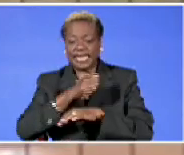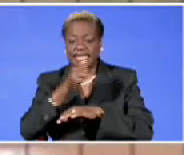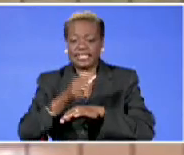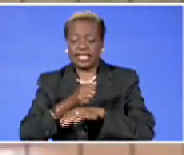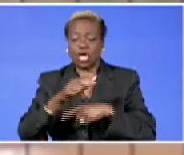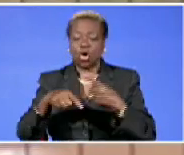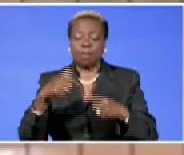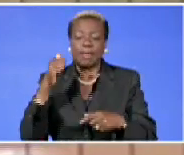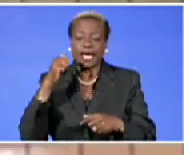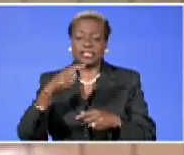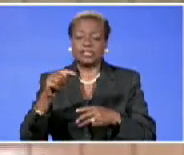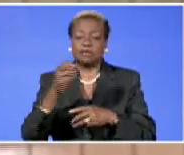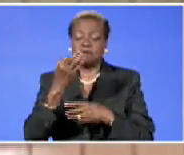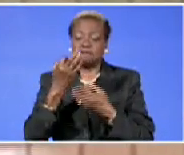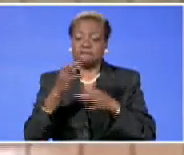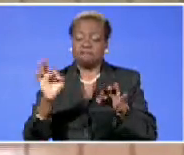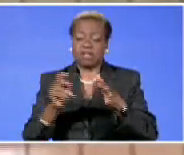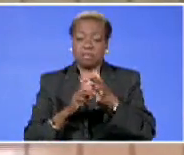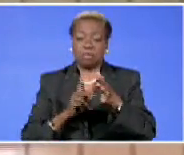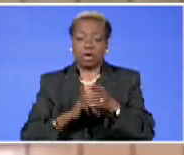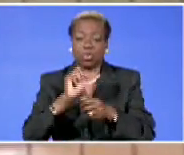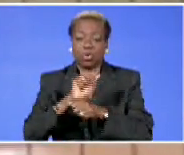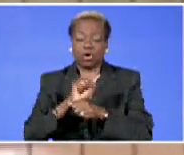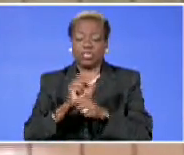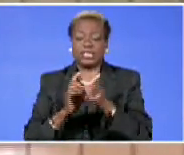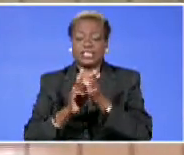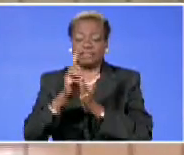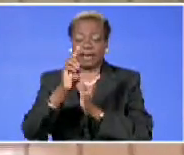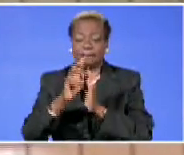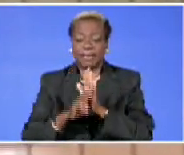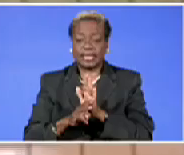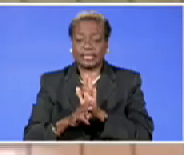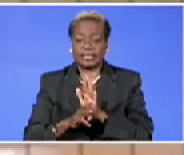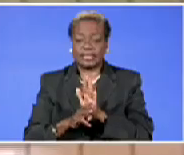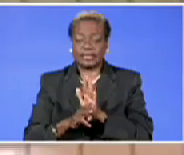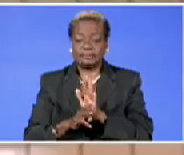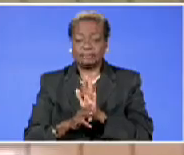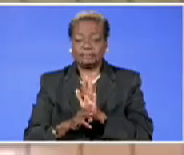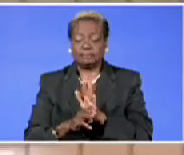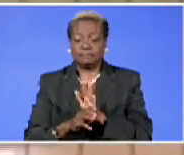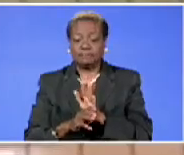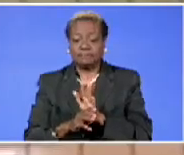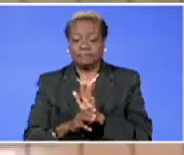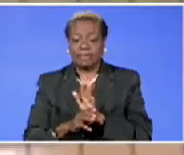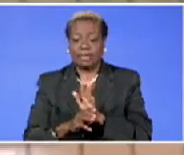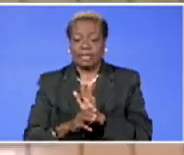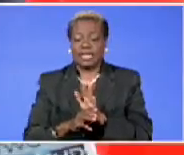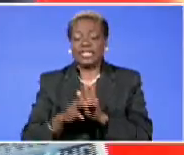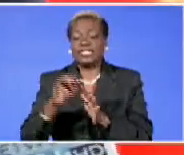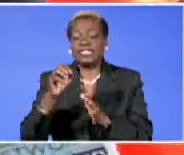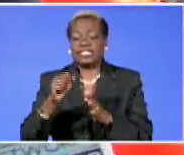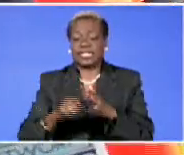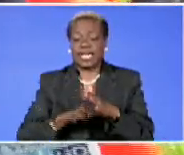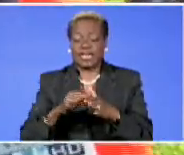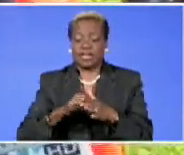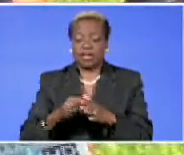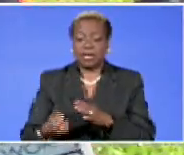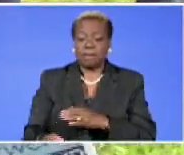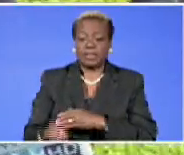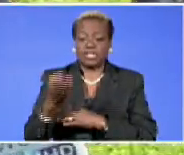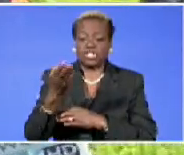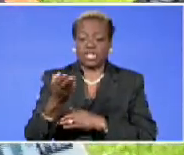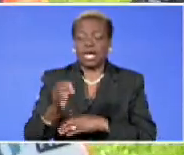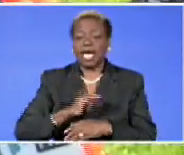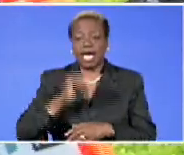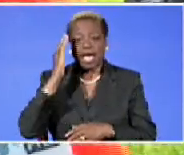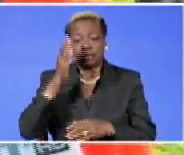finish work up on my development. My main development this whole season was just developing secondary pitches. So that's my main intent and focus